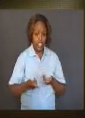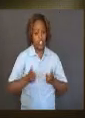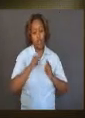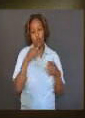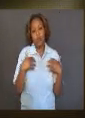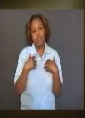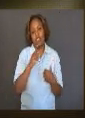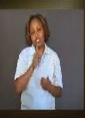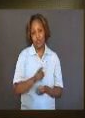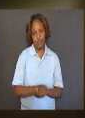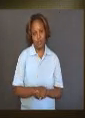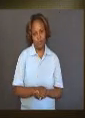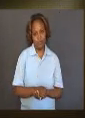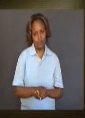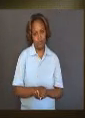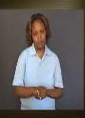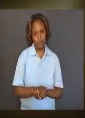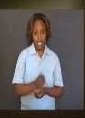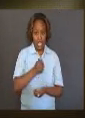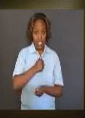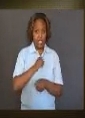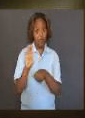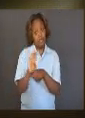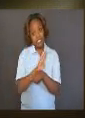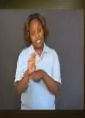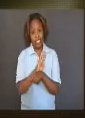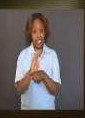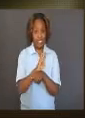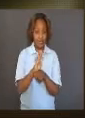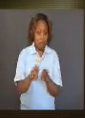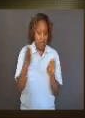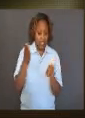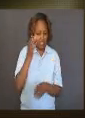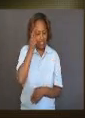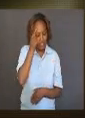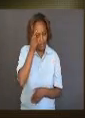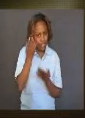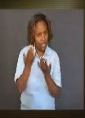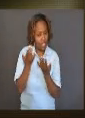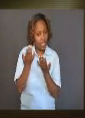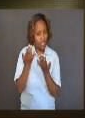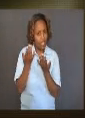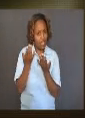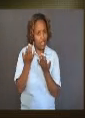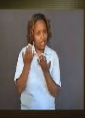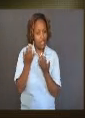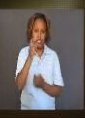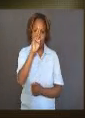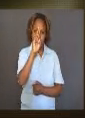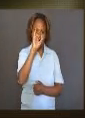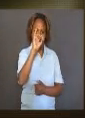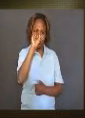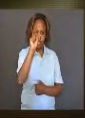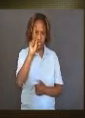If I wish to start my own business, I will be taking a